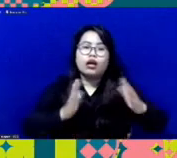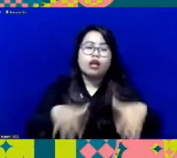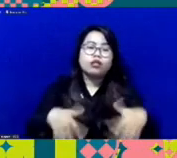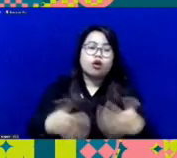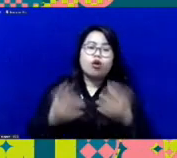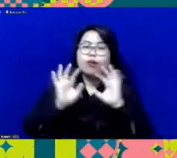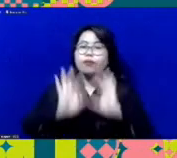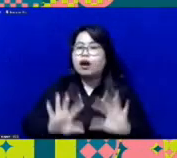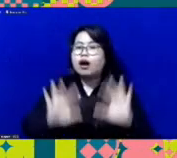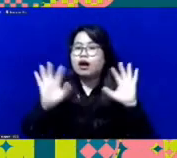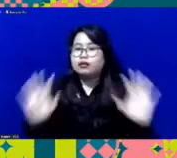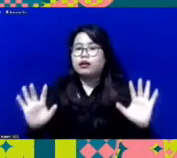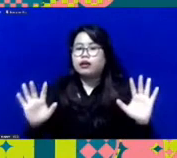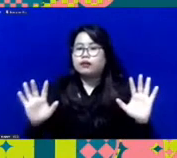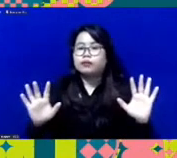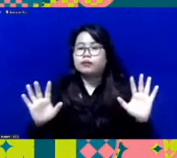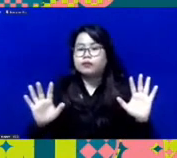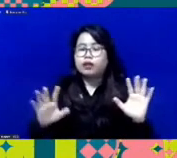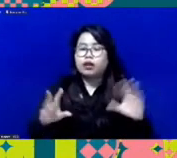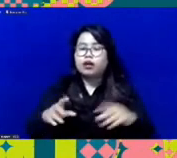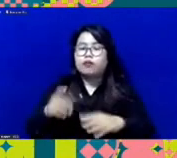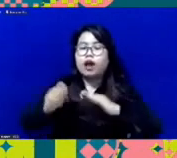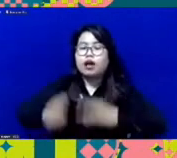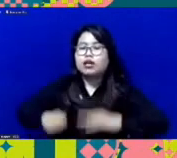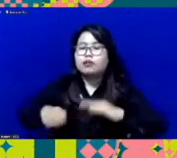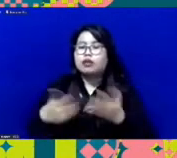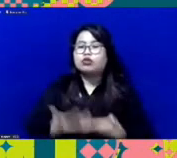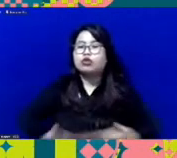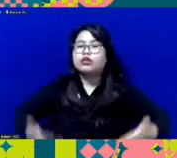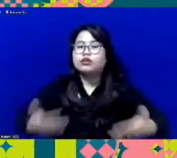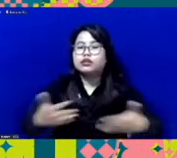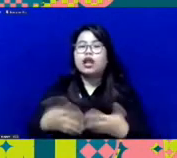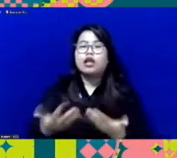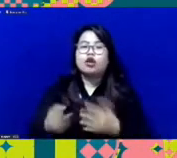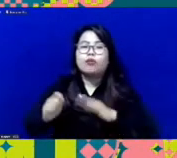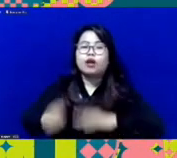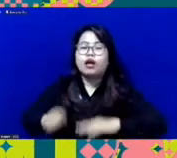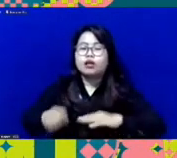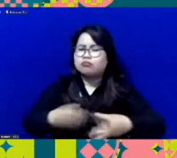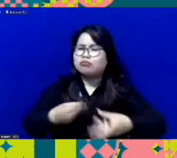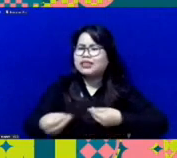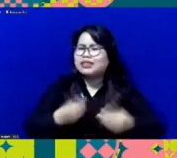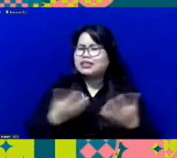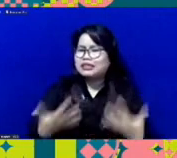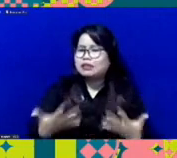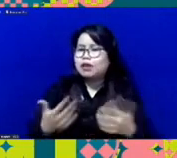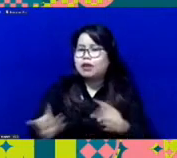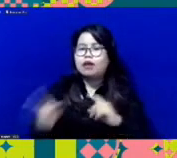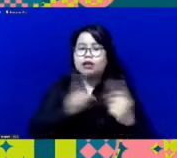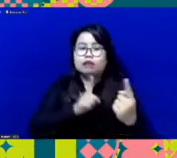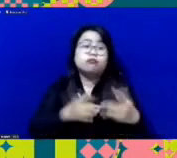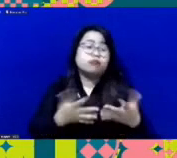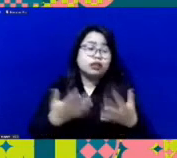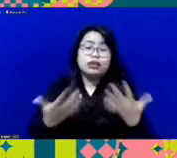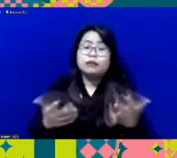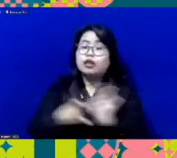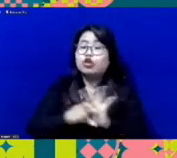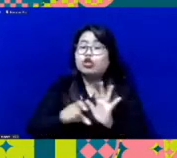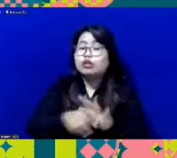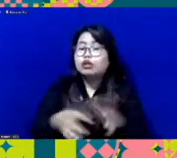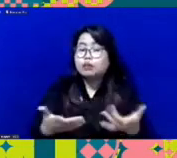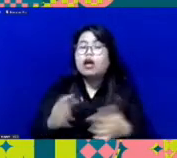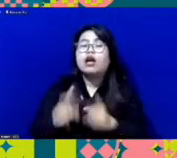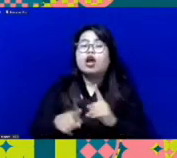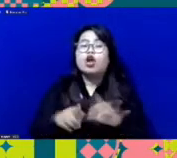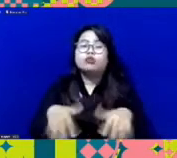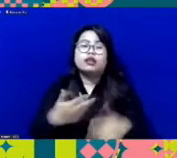that you have to choose between 2-3 options. Give us an example. So, for example, Indonesia right now, there's a big, so